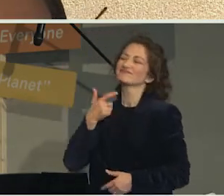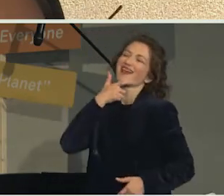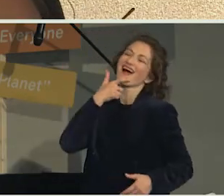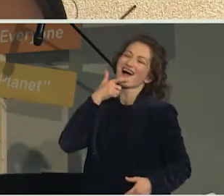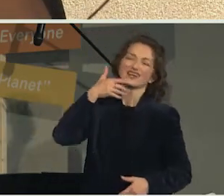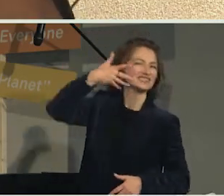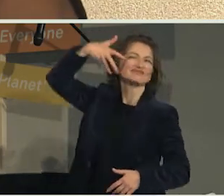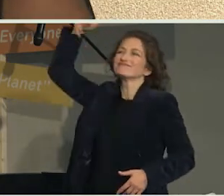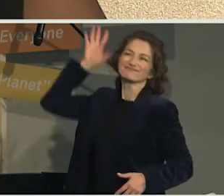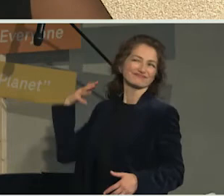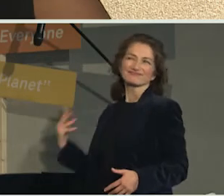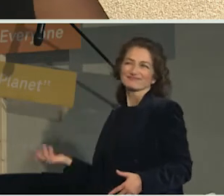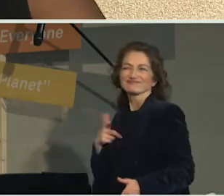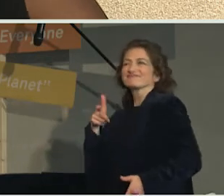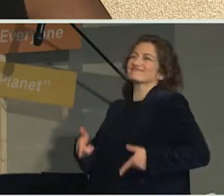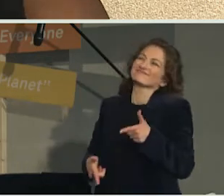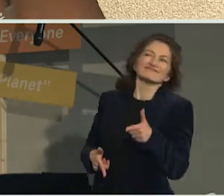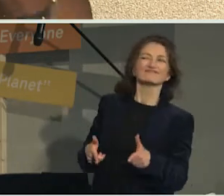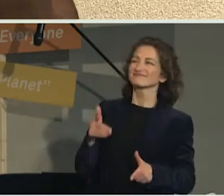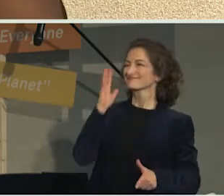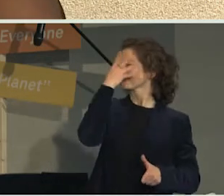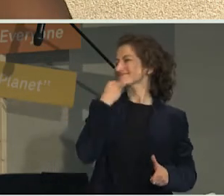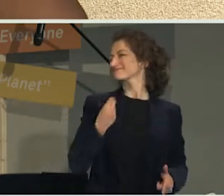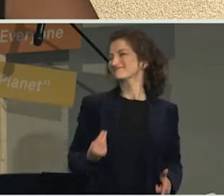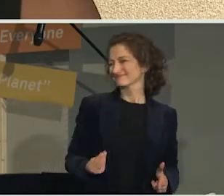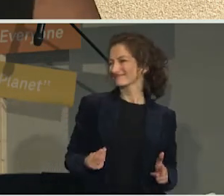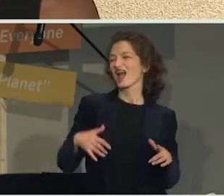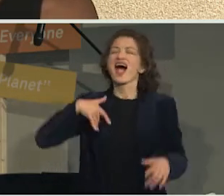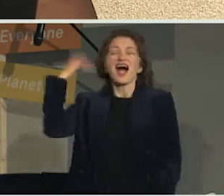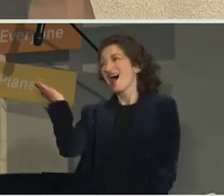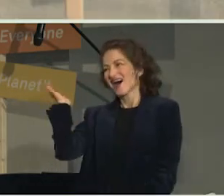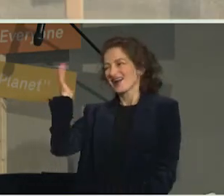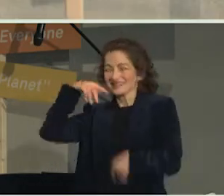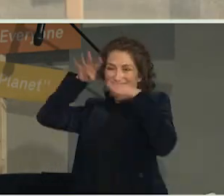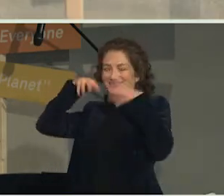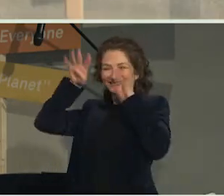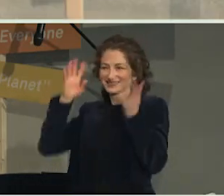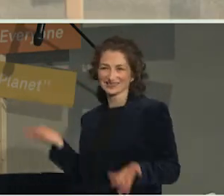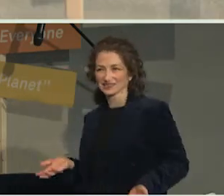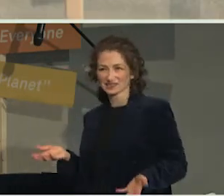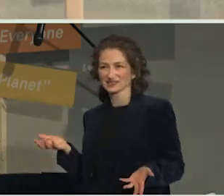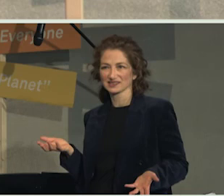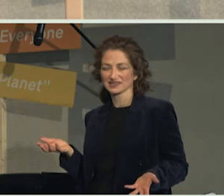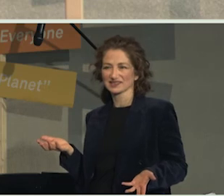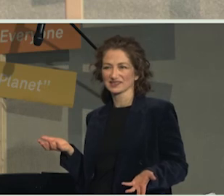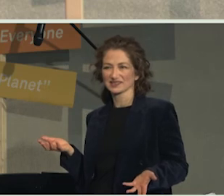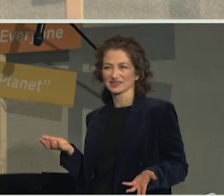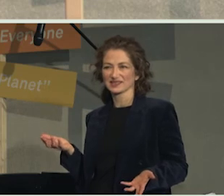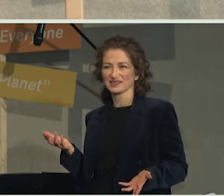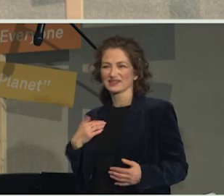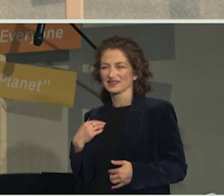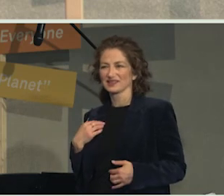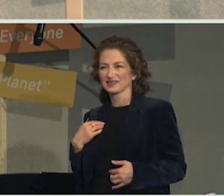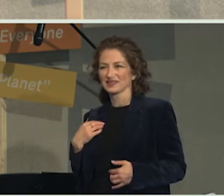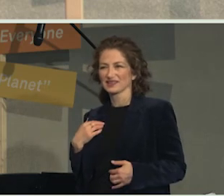themselves and flipping her straight hair and batting around with light eyes. I gaze into the window and I see that